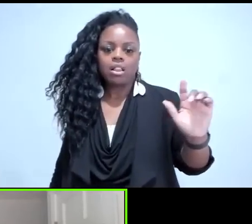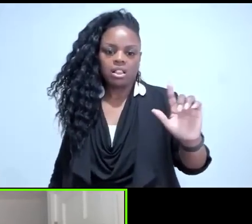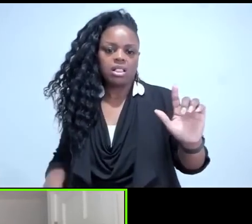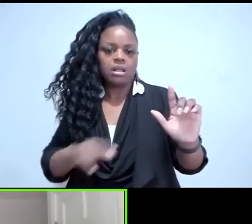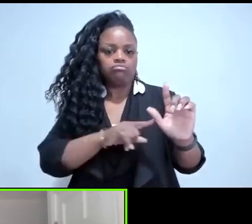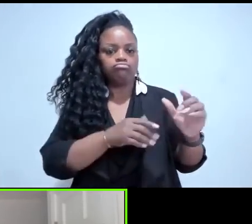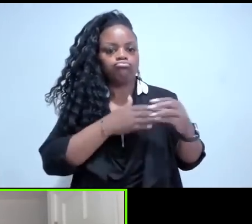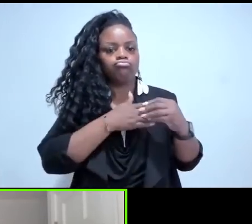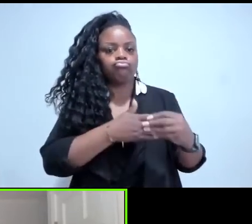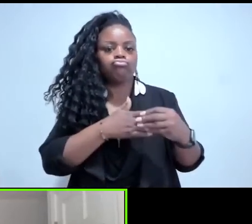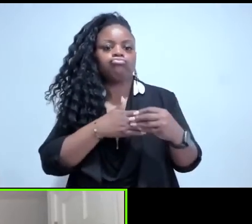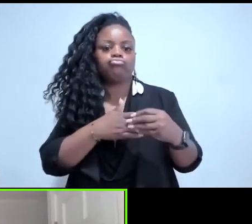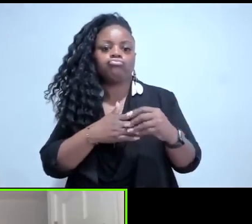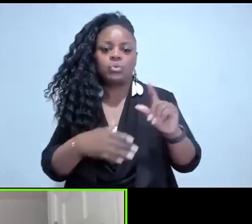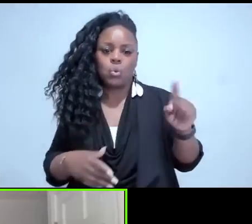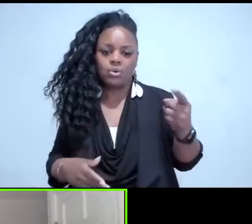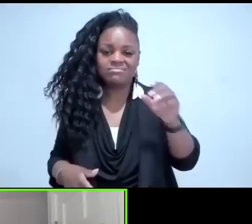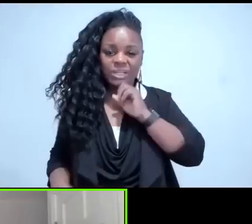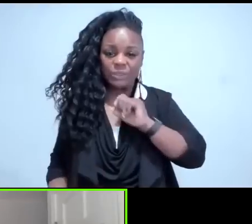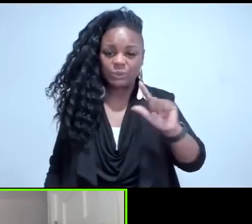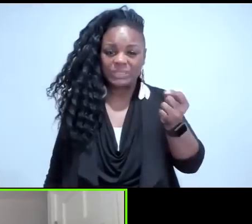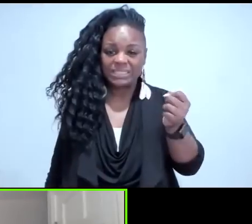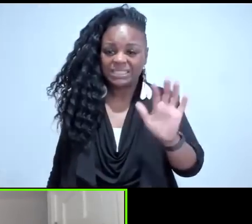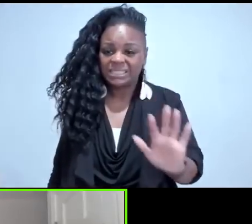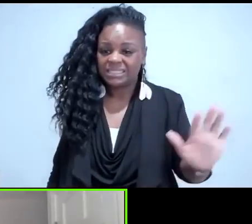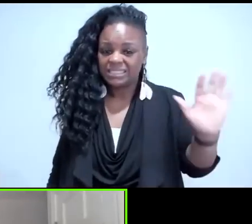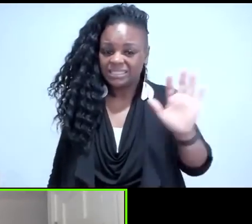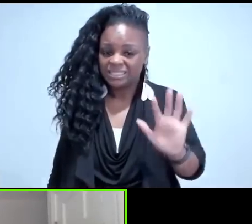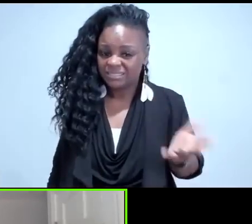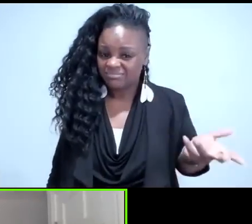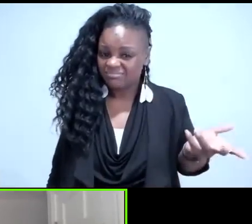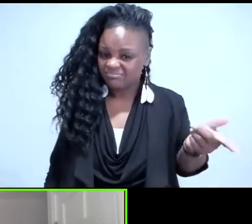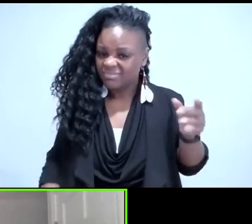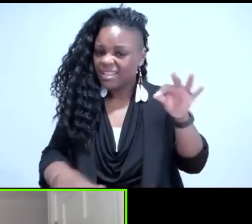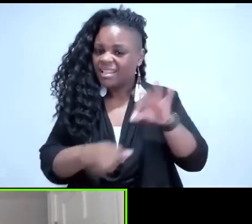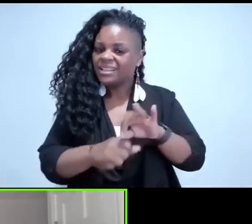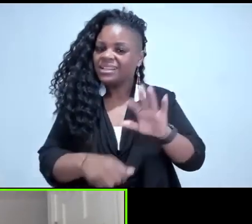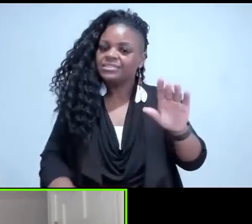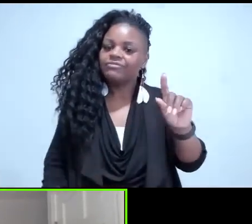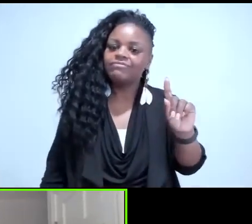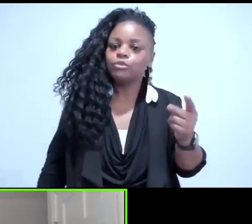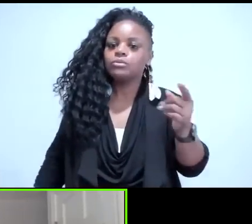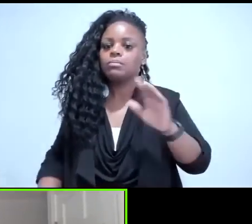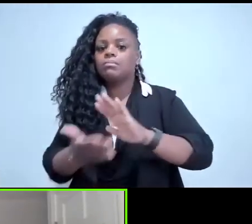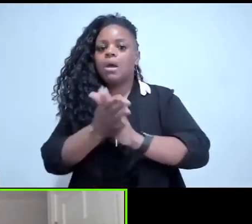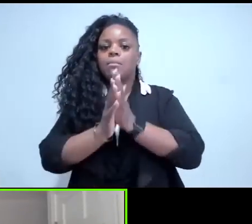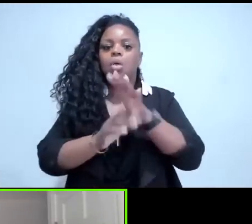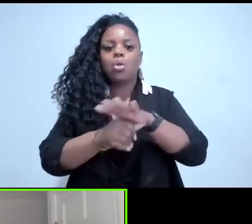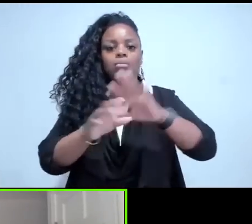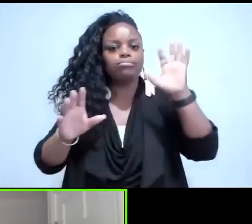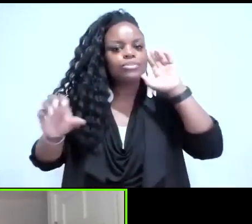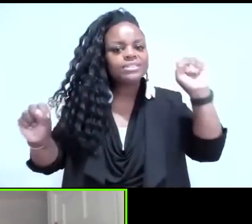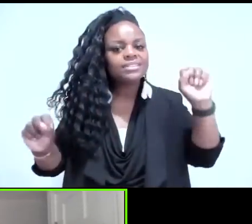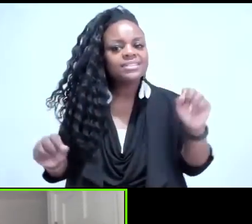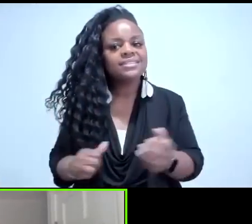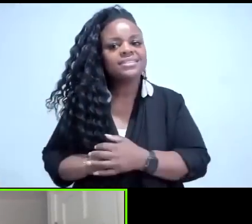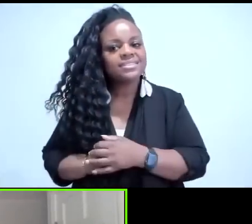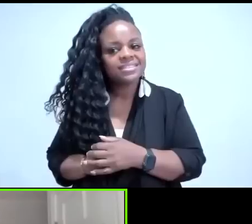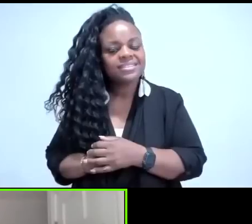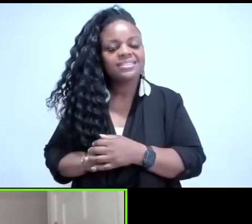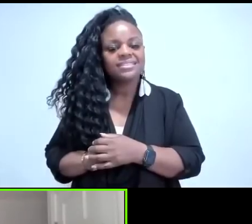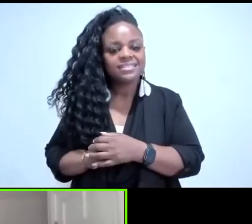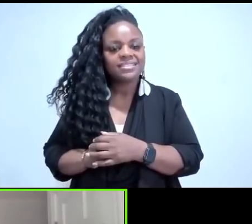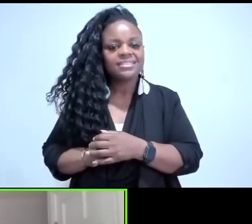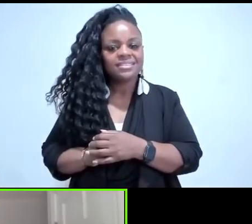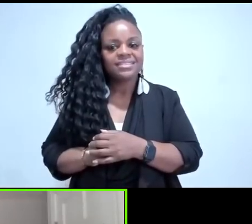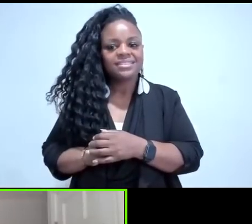first local presidency. Young people have often led the way. That was true in the 30s. And what I think is remarkable about